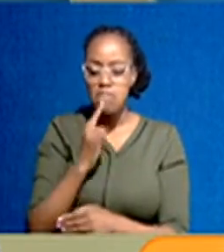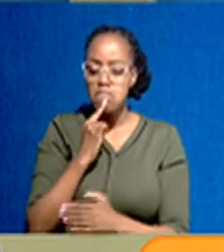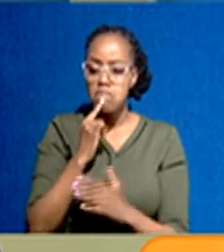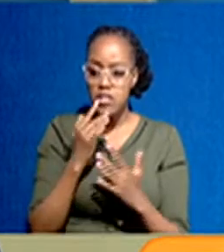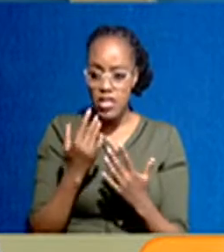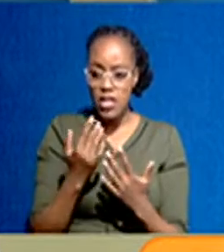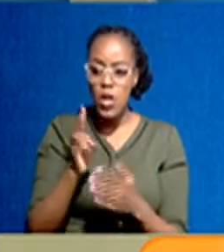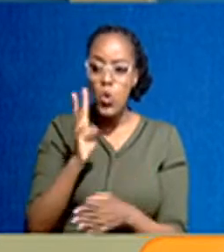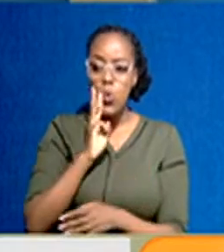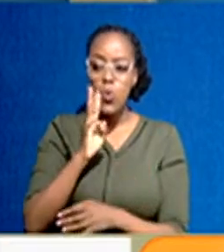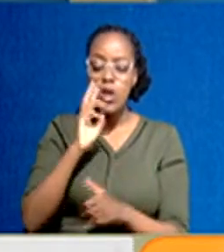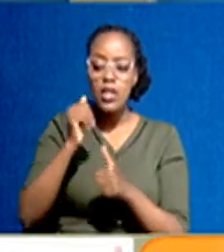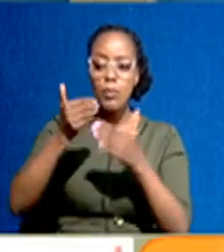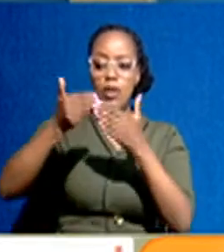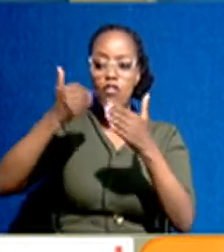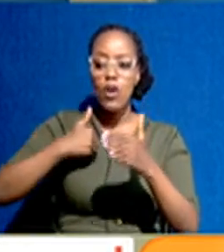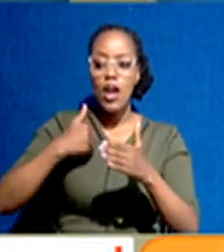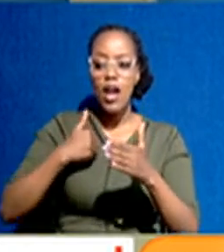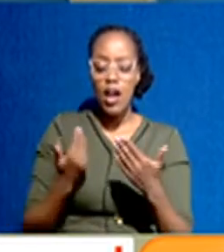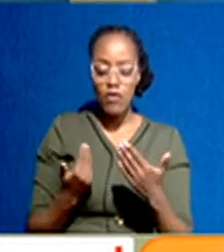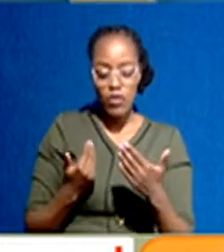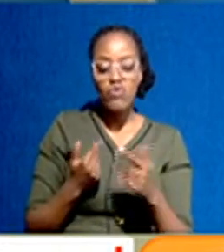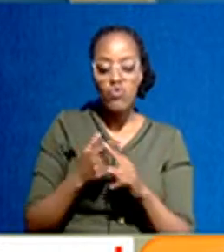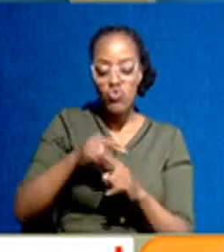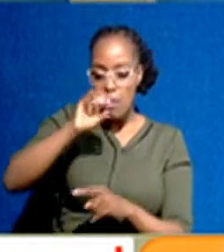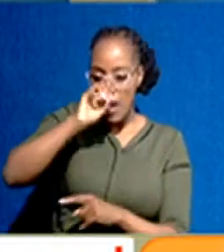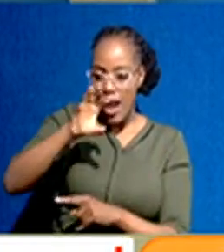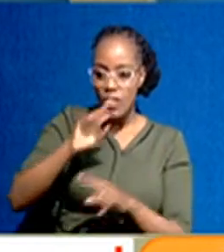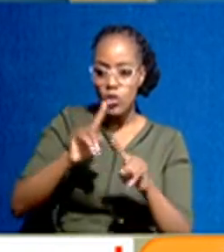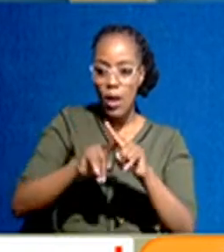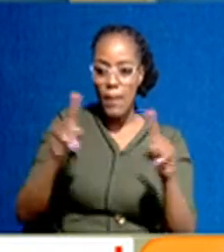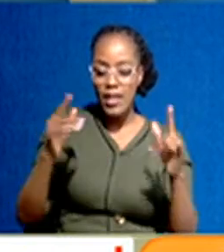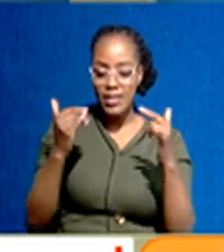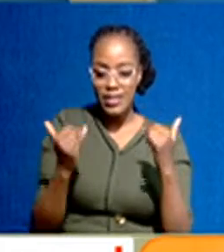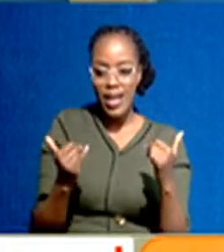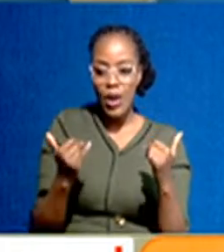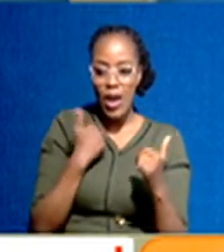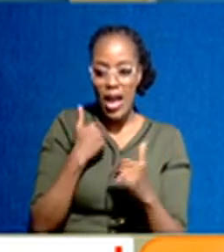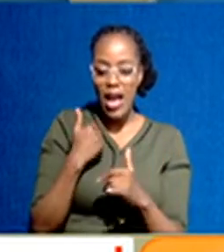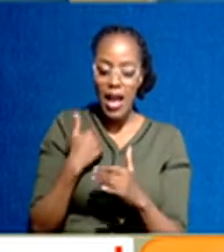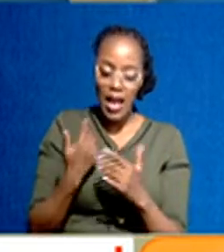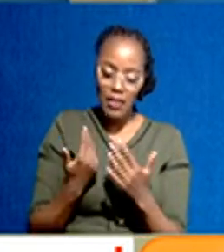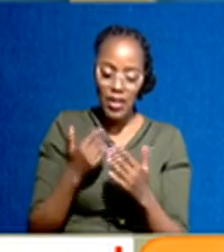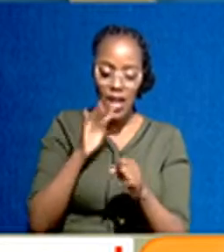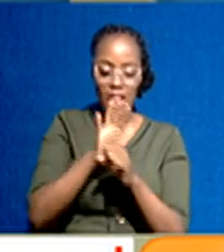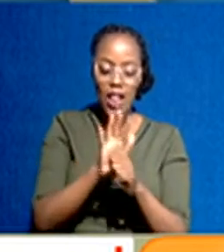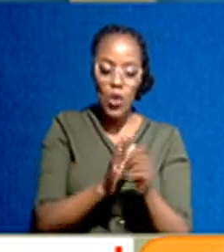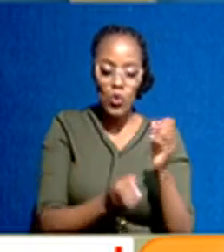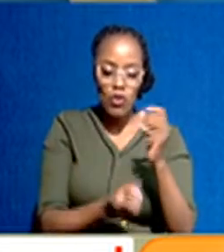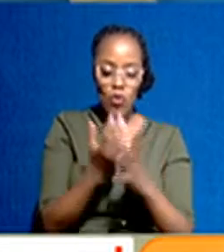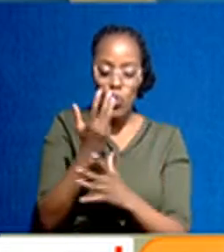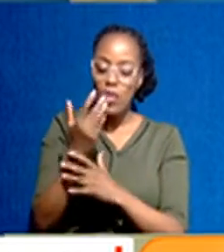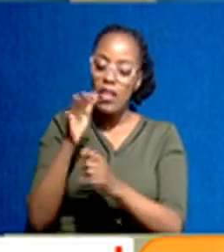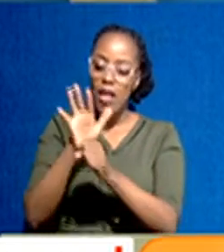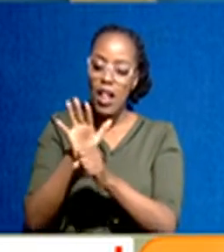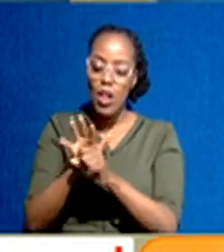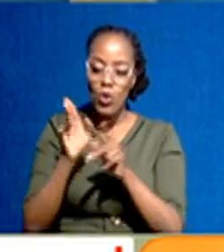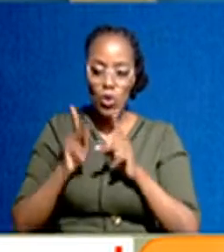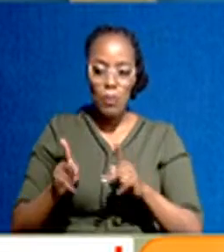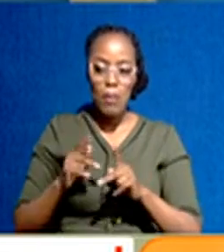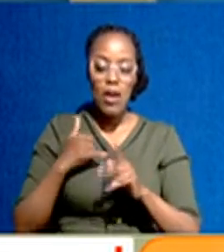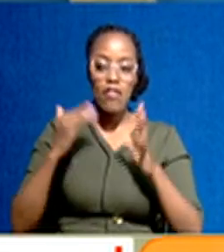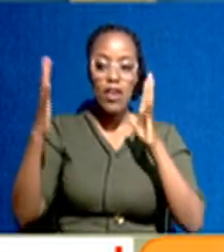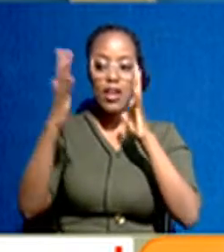the water that we had was municipal water. But because of the rapid growth in population plus